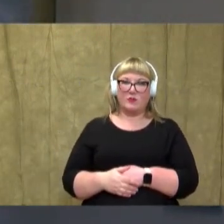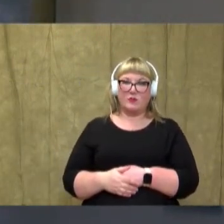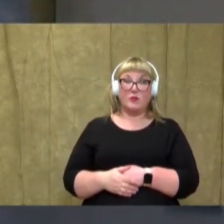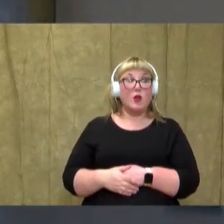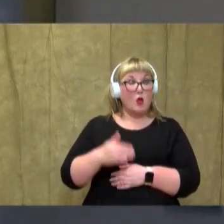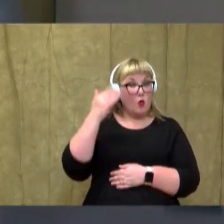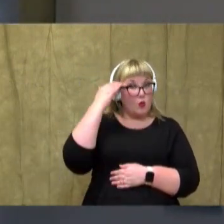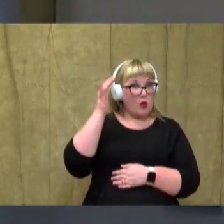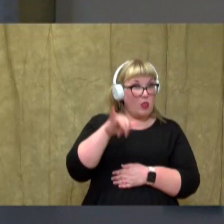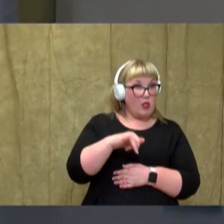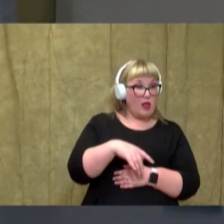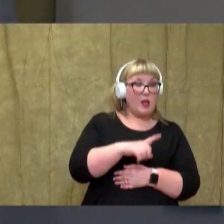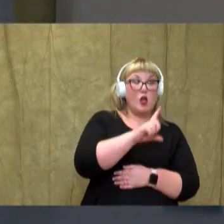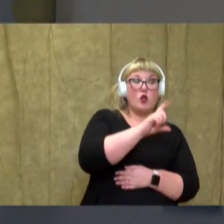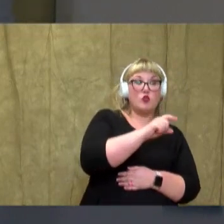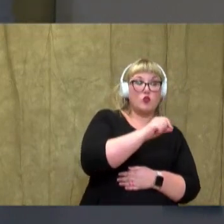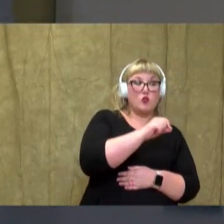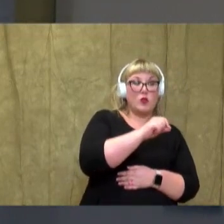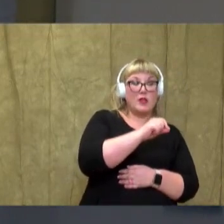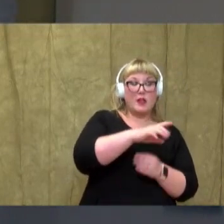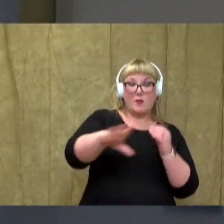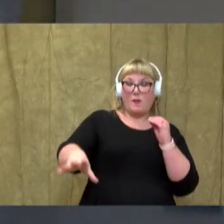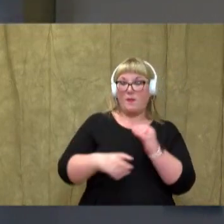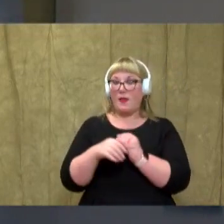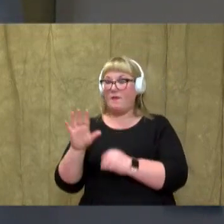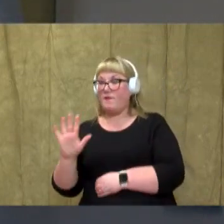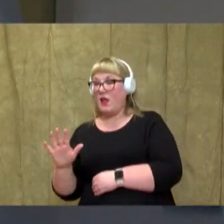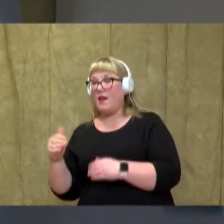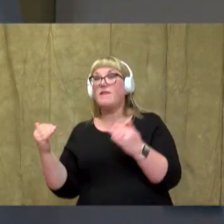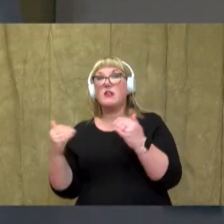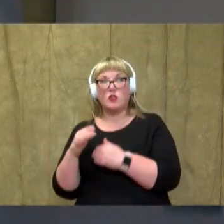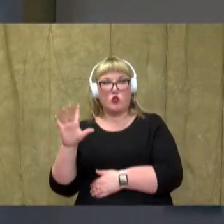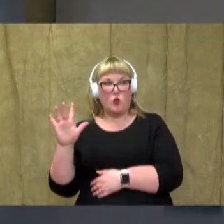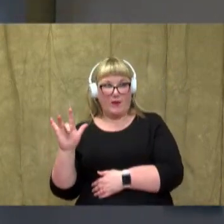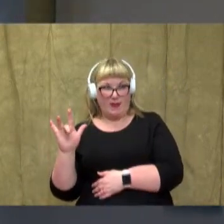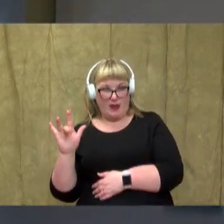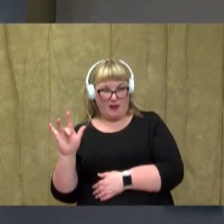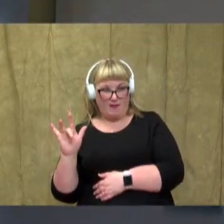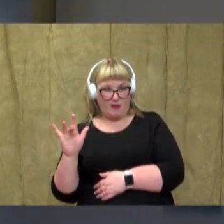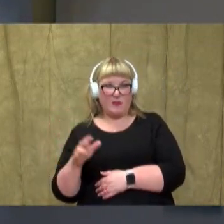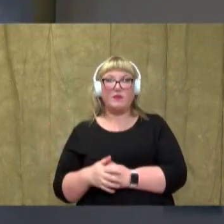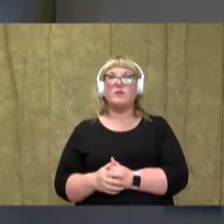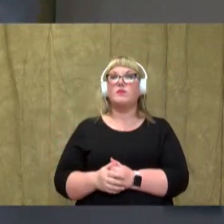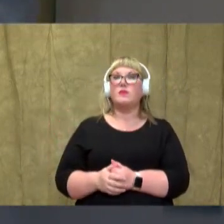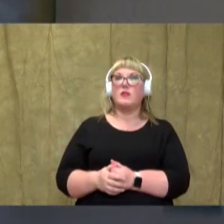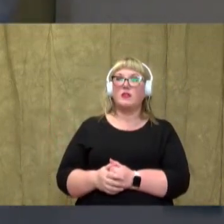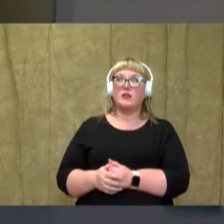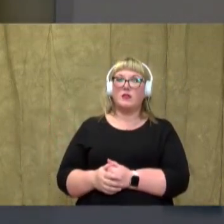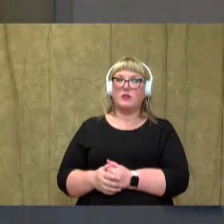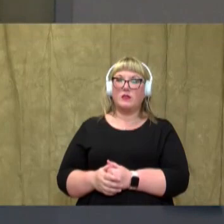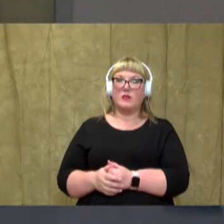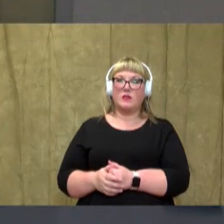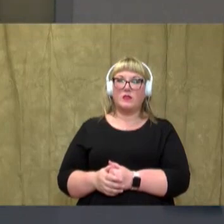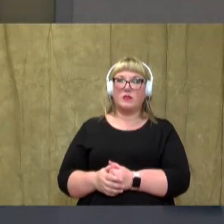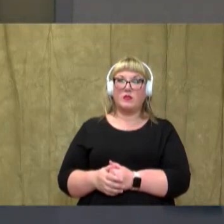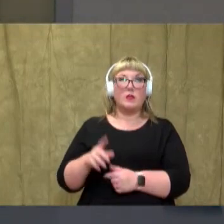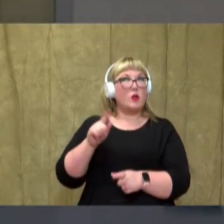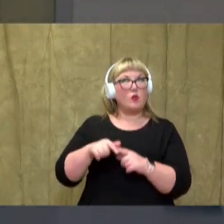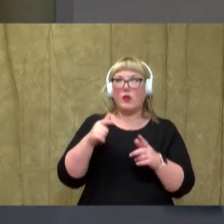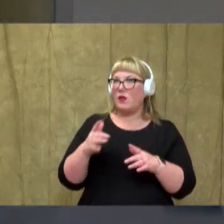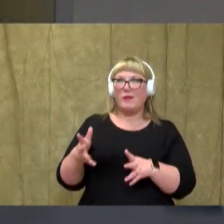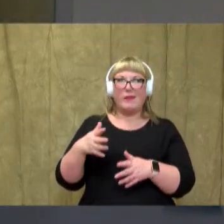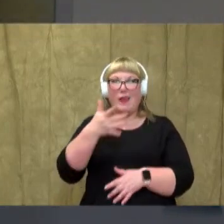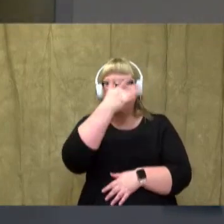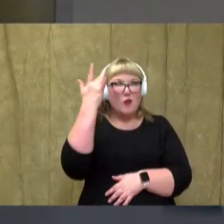We know that 20 plus 5 gives us 25. We cannot leave out our